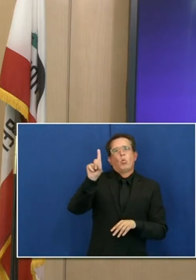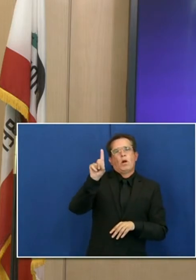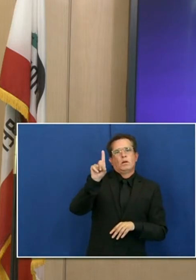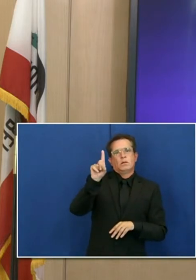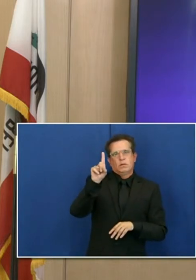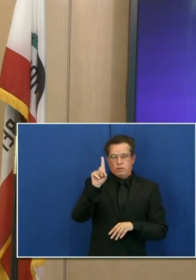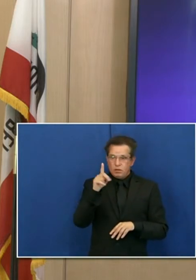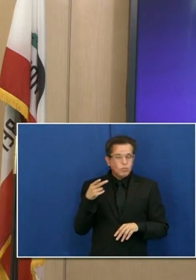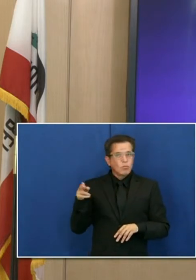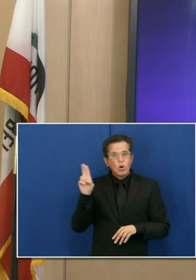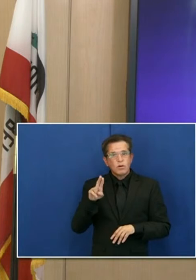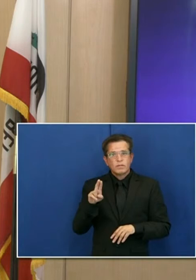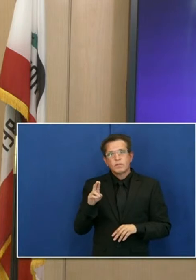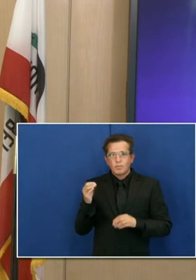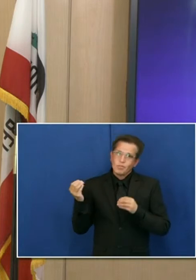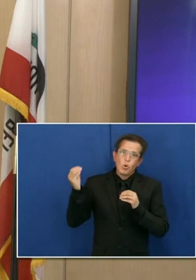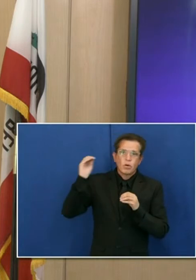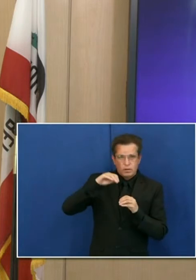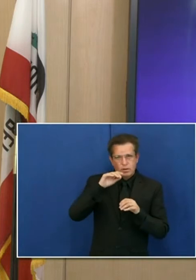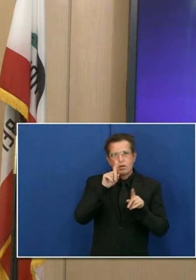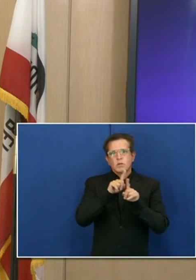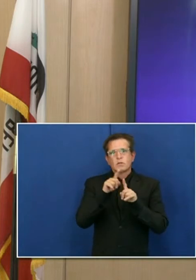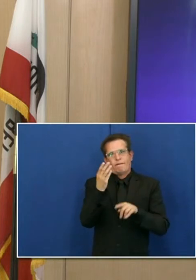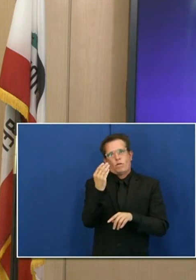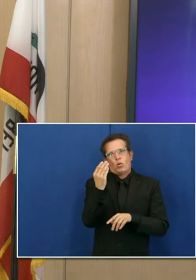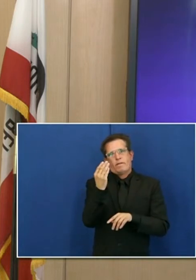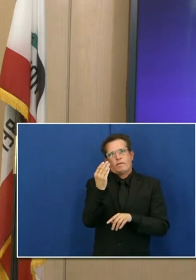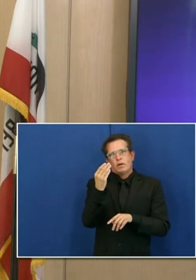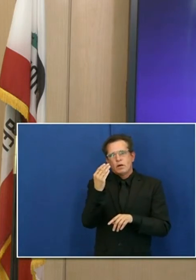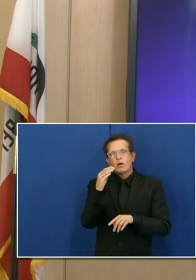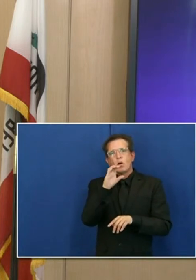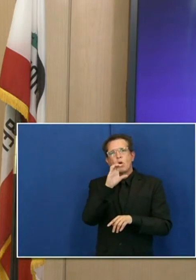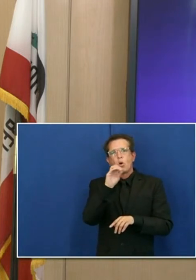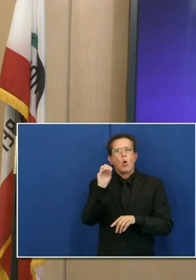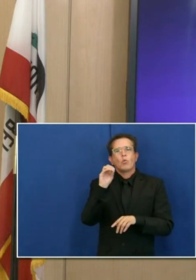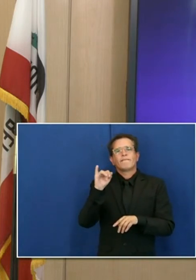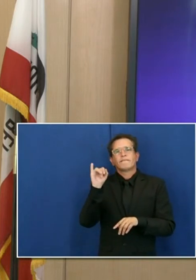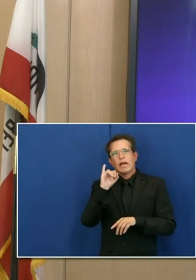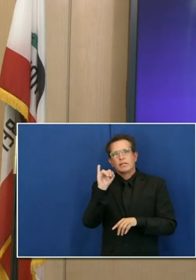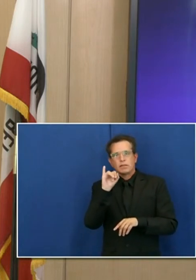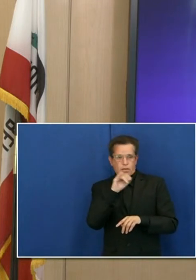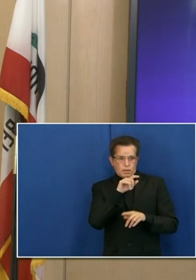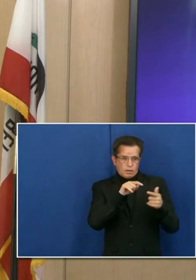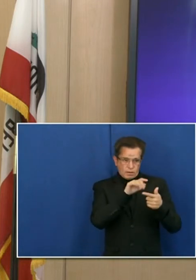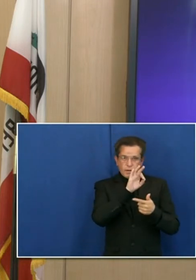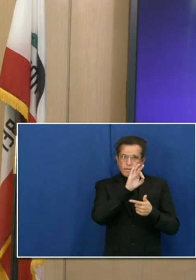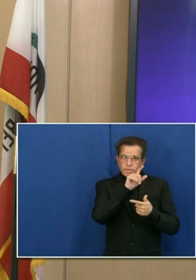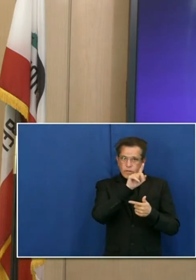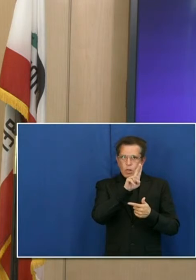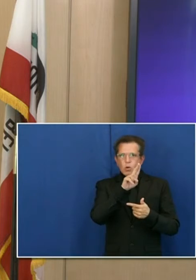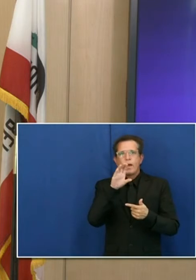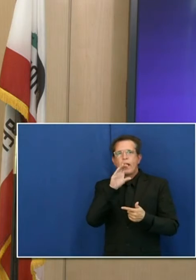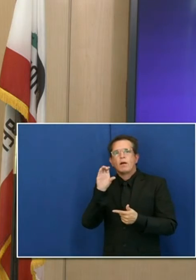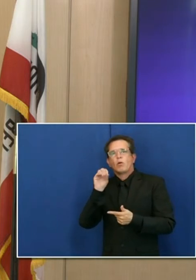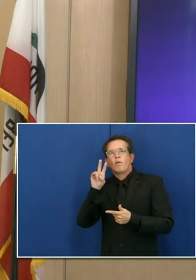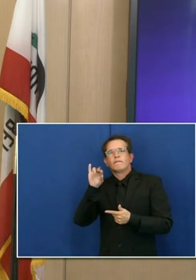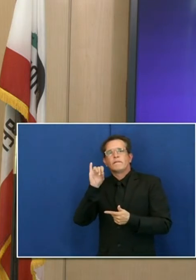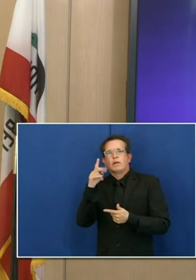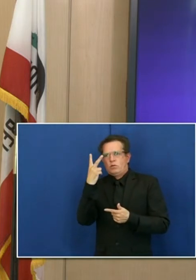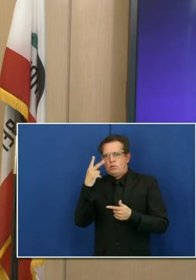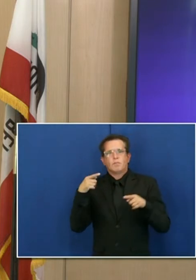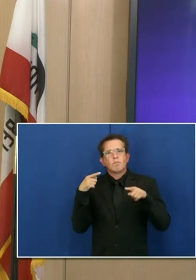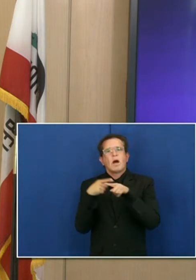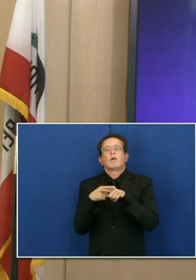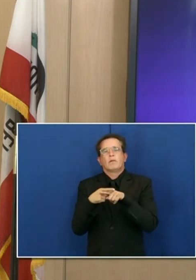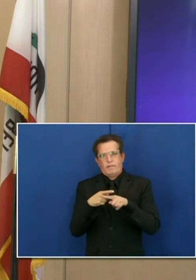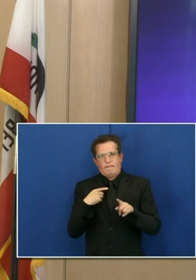Indeed, there have also been a total of 14 cases of co-infection between influenza and COVID. And while the